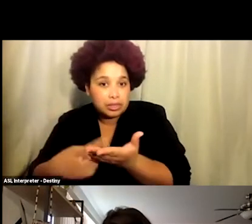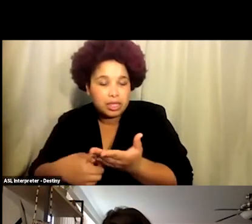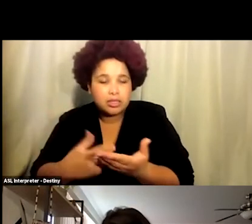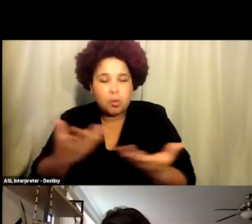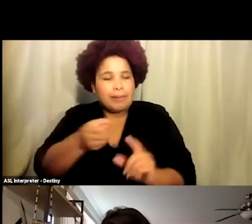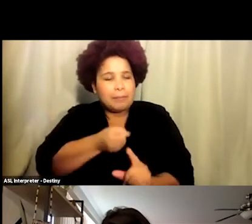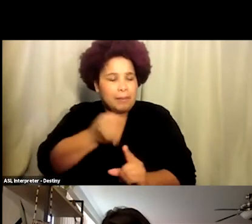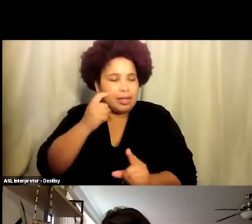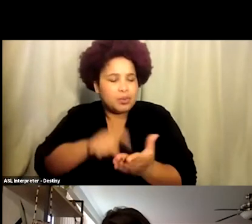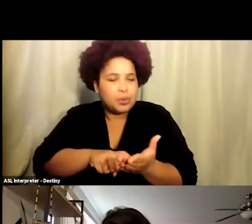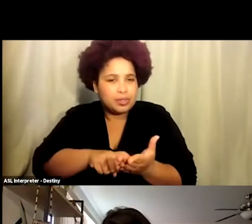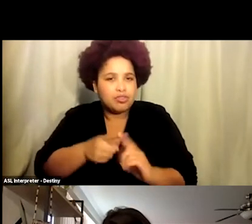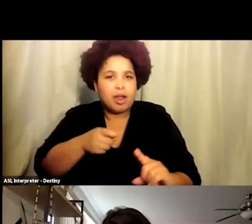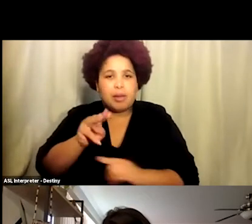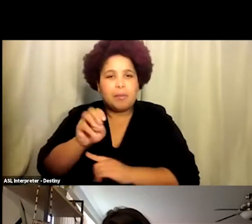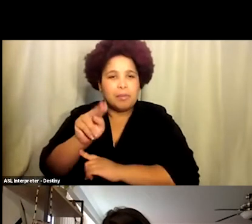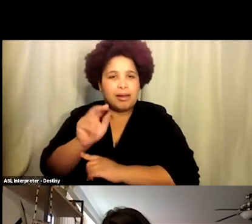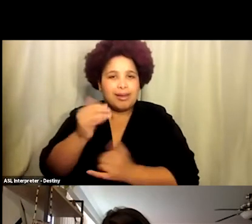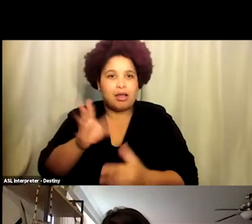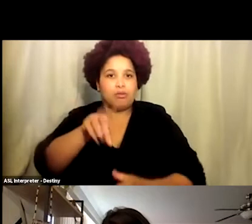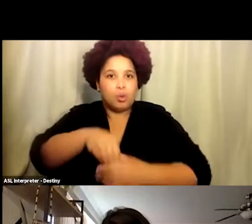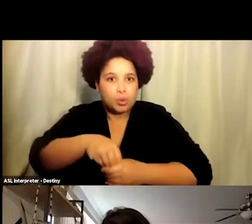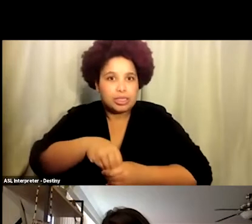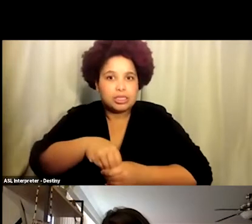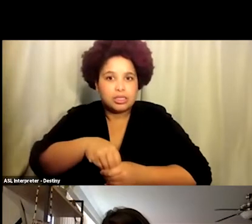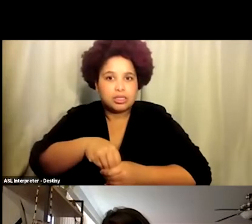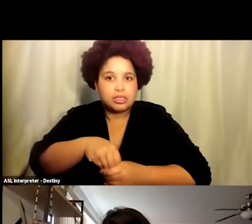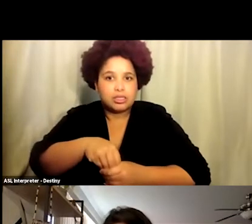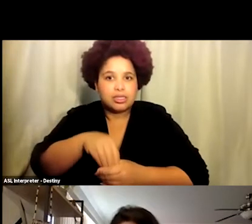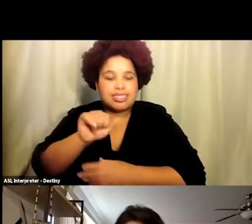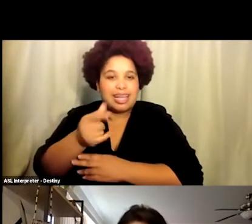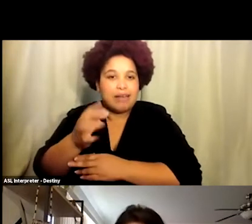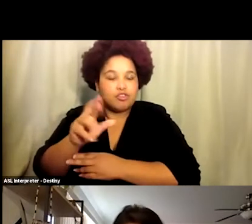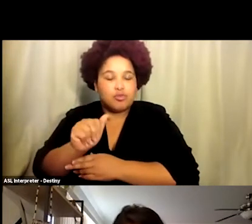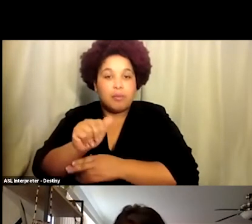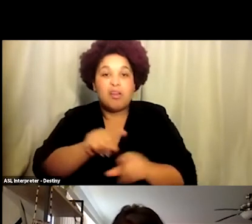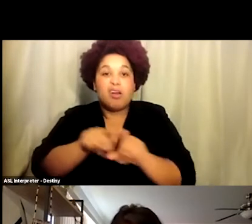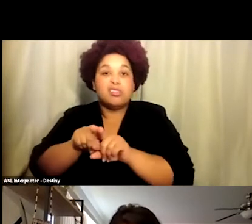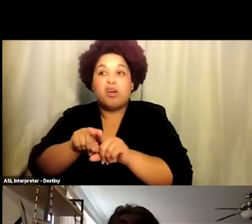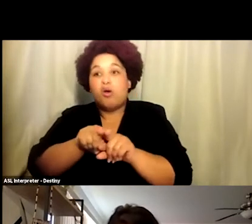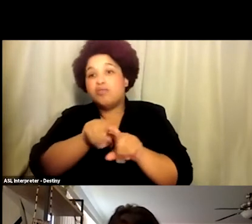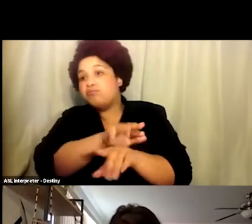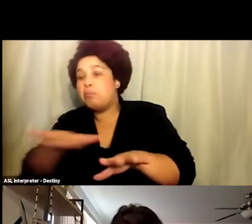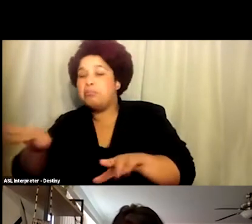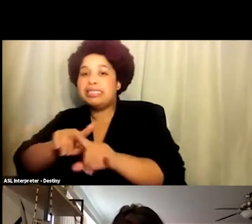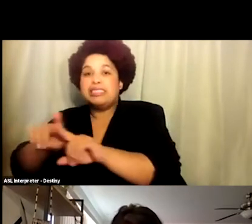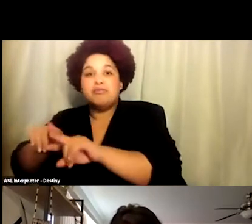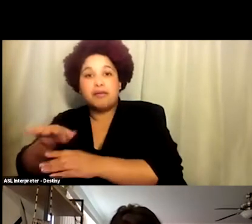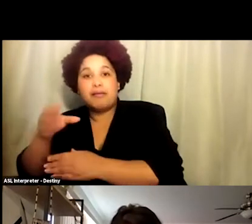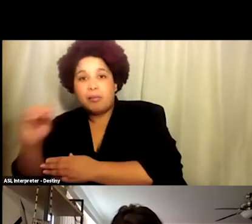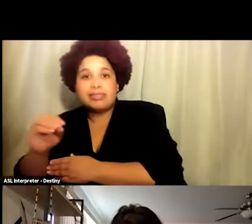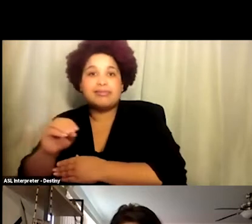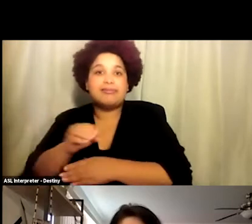noticed from MENA being included actually into SAG-AFTRA, but across all the companies and all the disciplinaries in the industry?